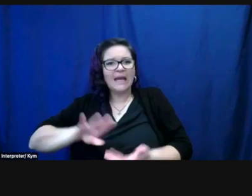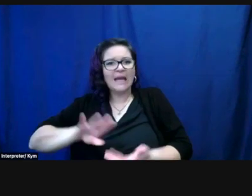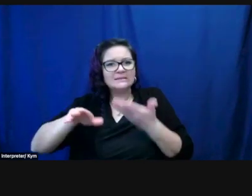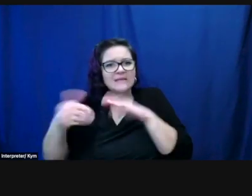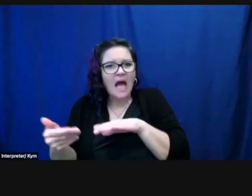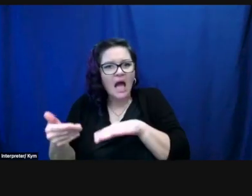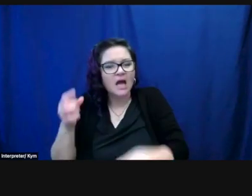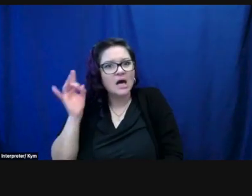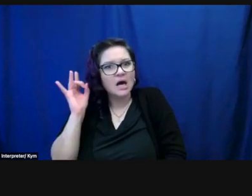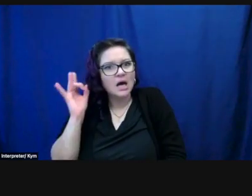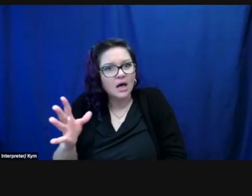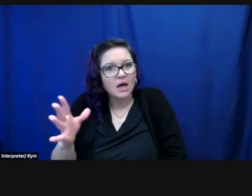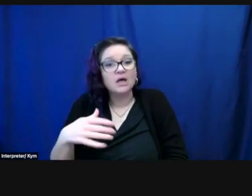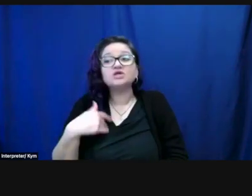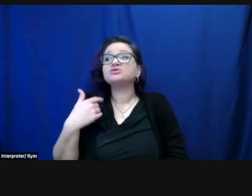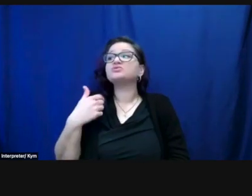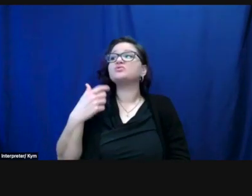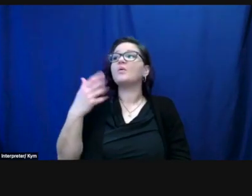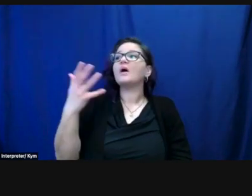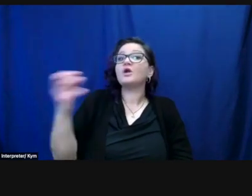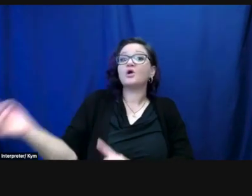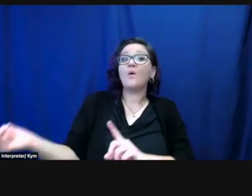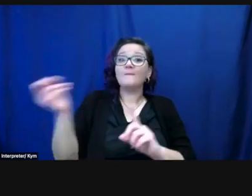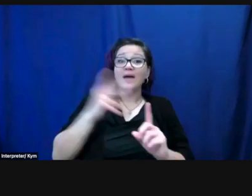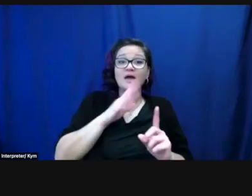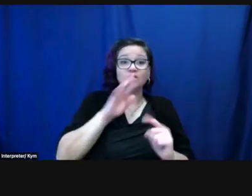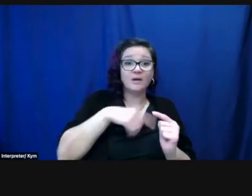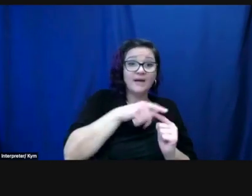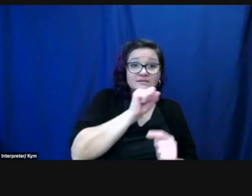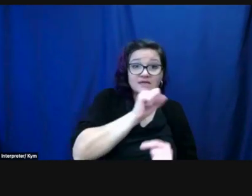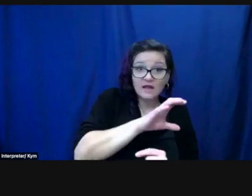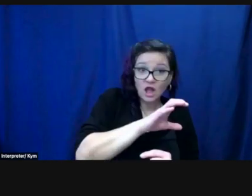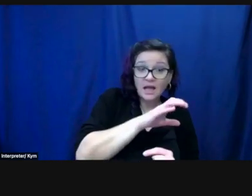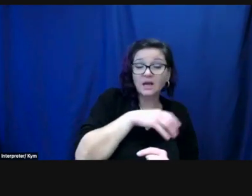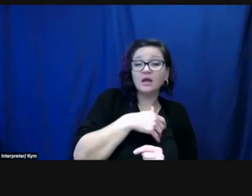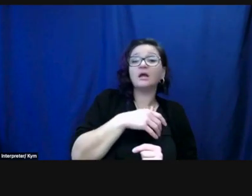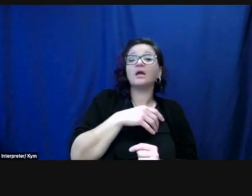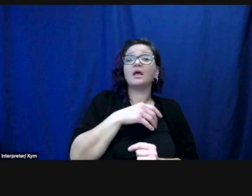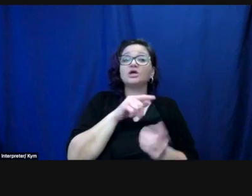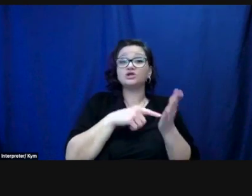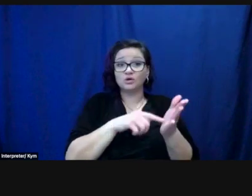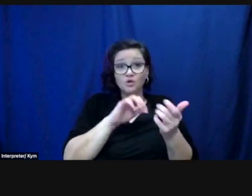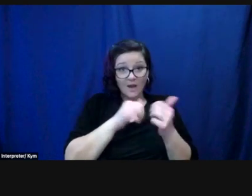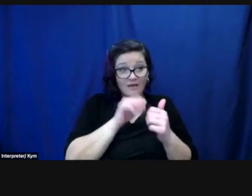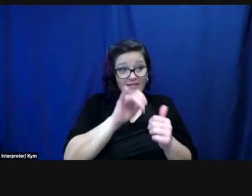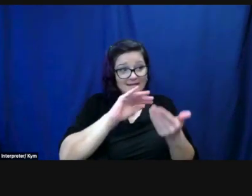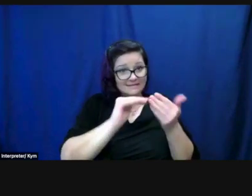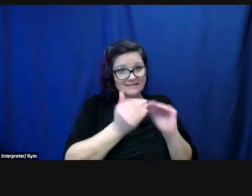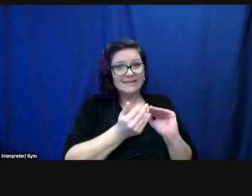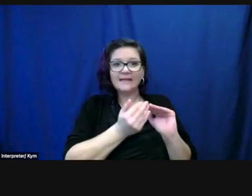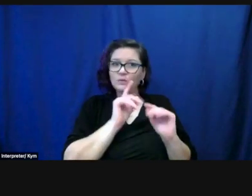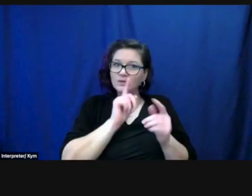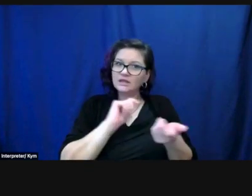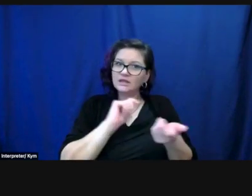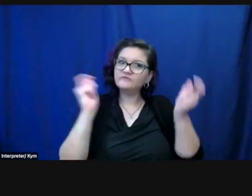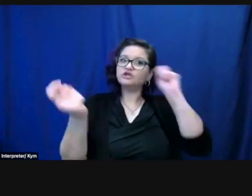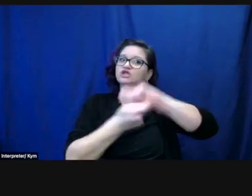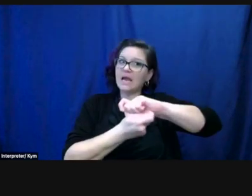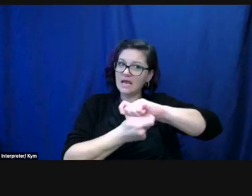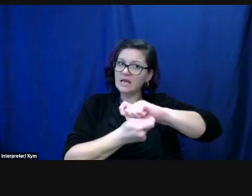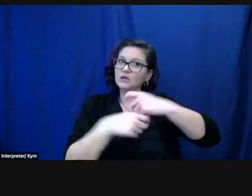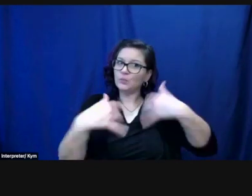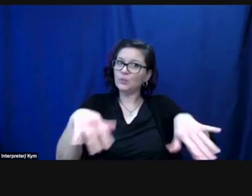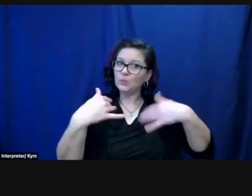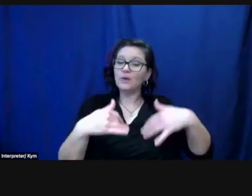want to go back to Charleston just to share with you how Charleston has come a long way. And I'm going to show you, if you ever get to